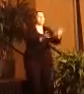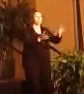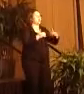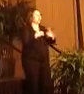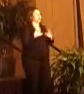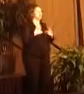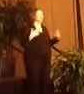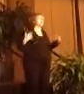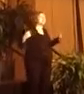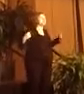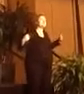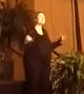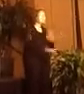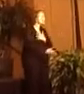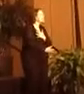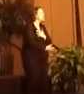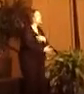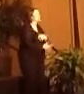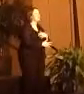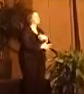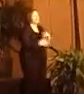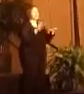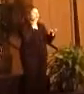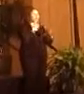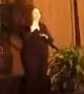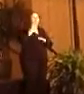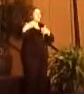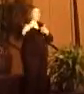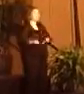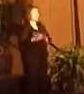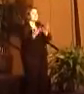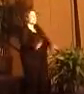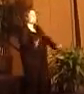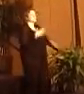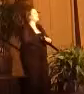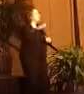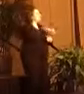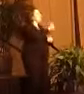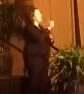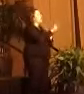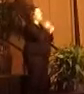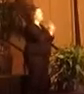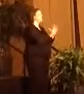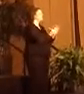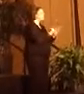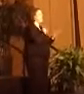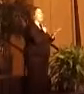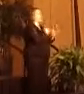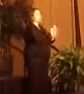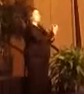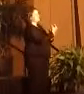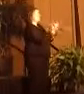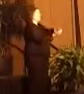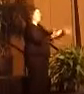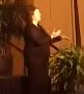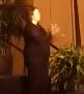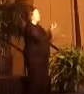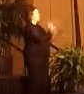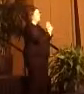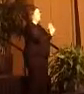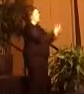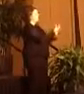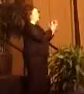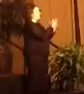scared shitless, like, and you only get one take. My other videos, you know, I can film it as many times as I want. When you come to your grandmother, like, you